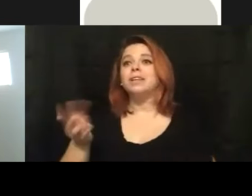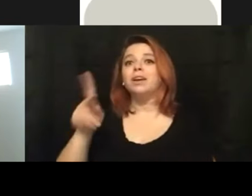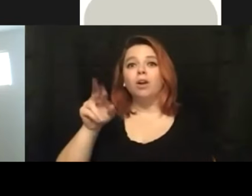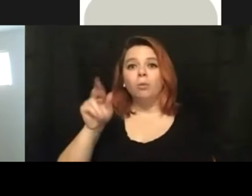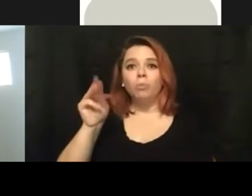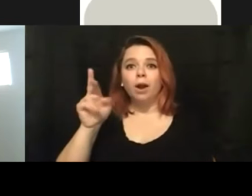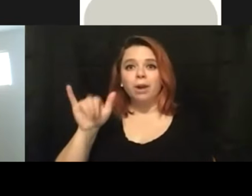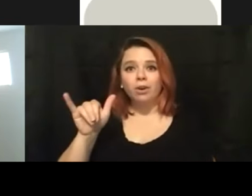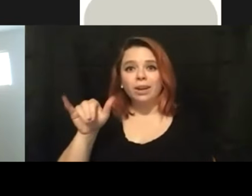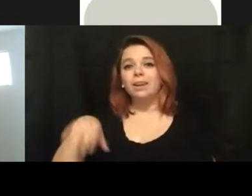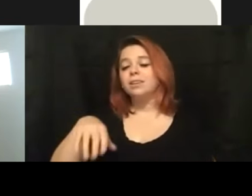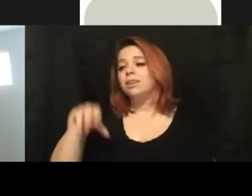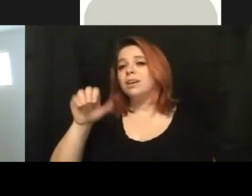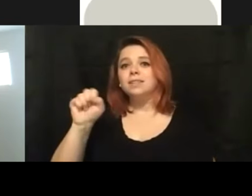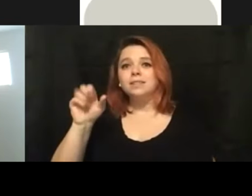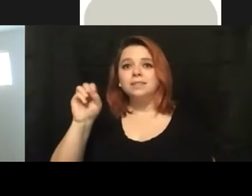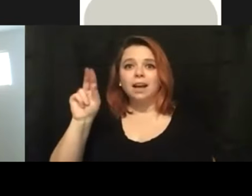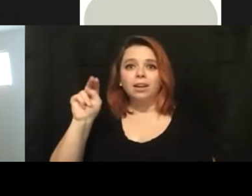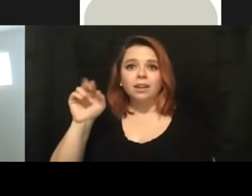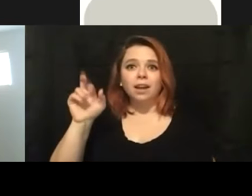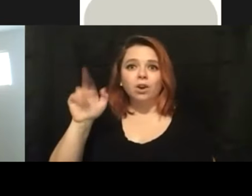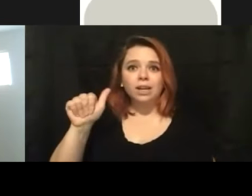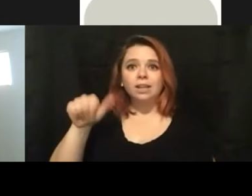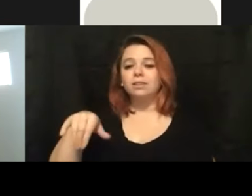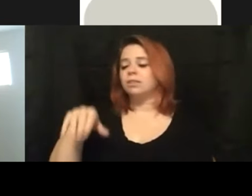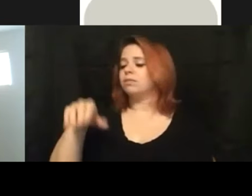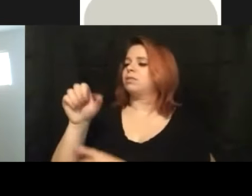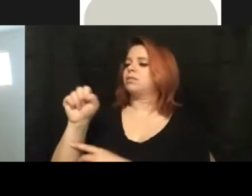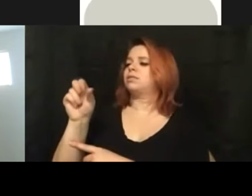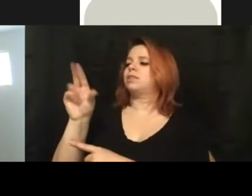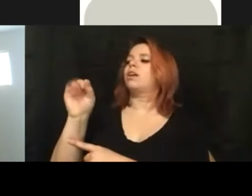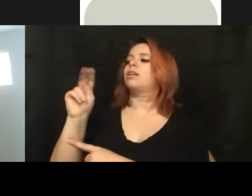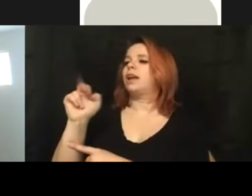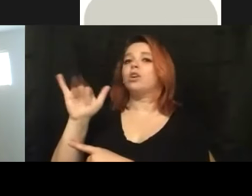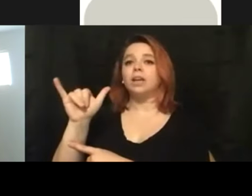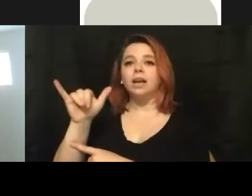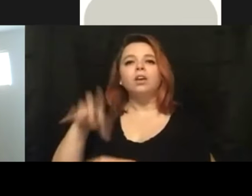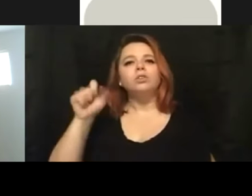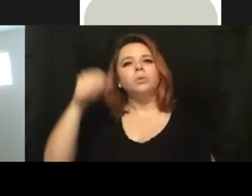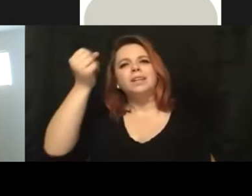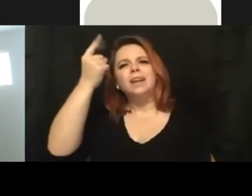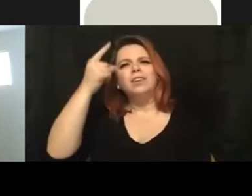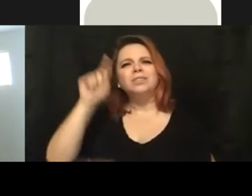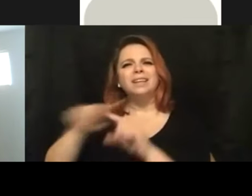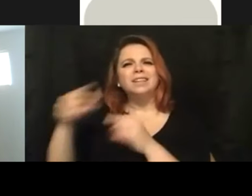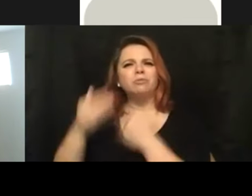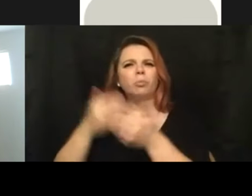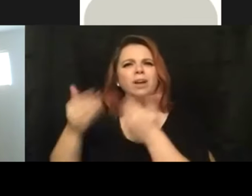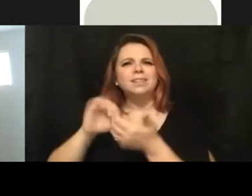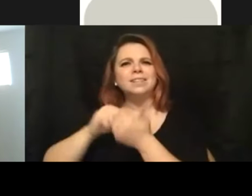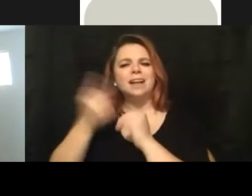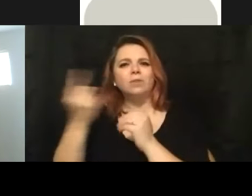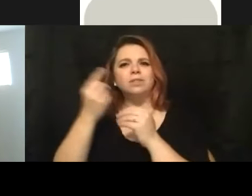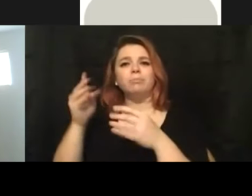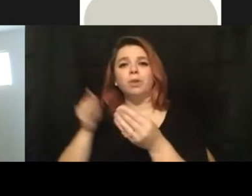So absolutely, we need to understand the mechanisms by which things get across the membrane. But do we also need to understand the practical uses of